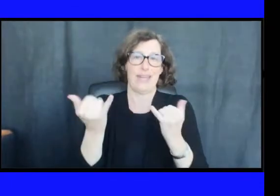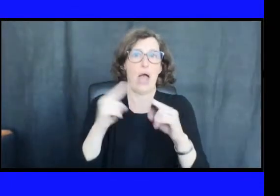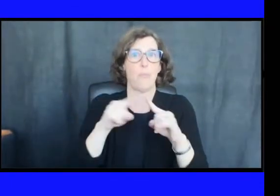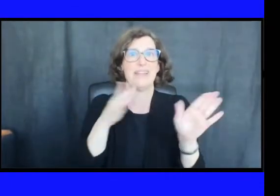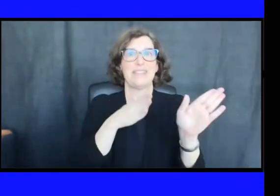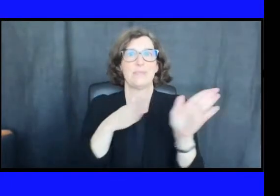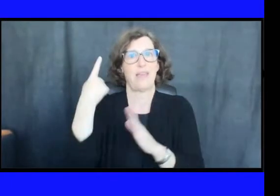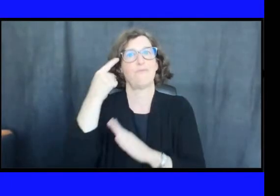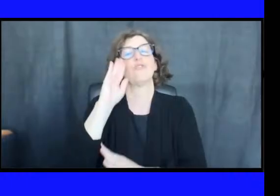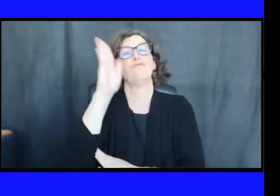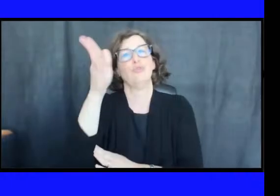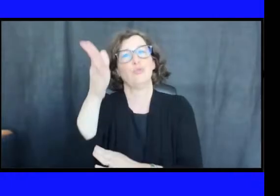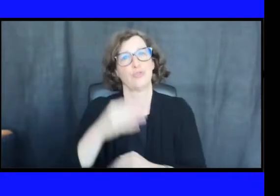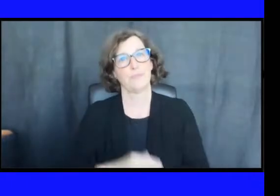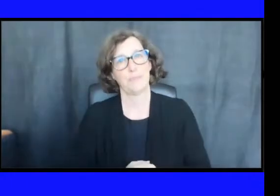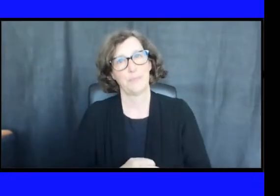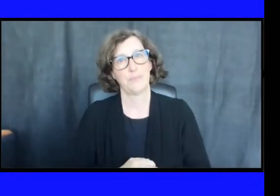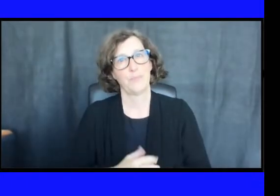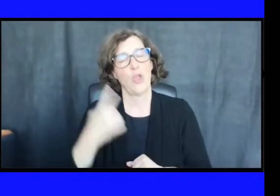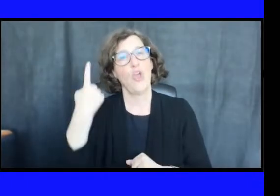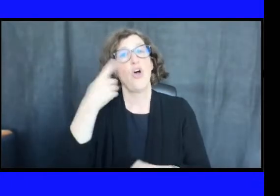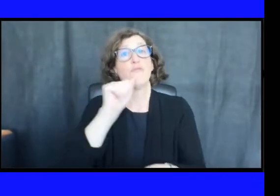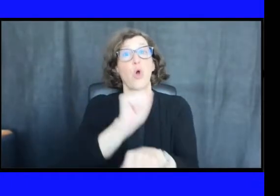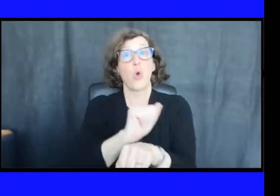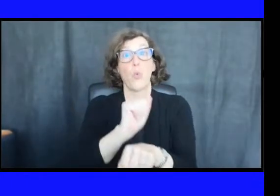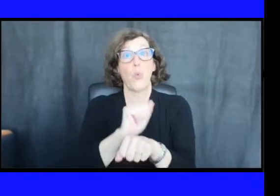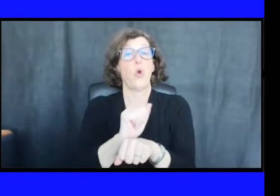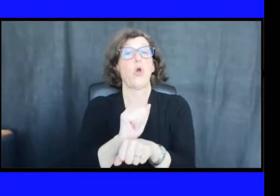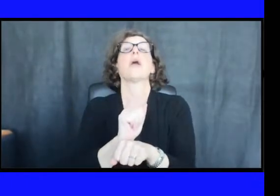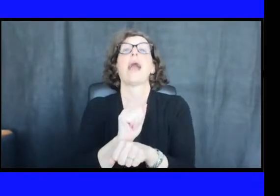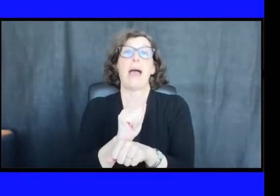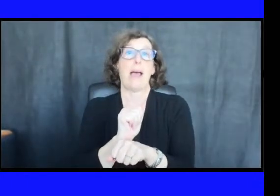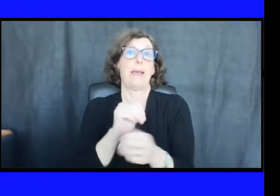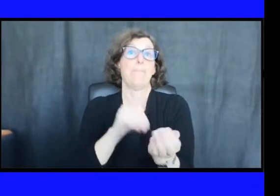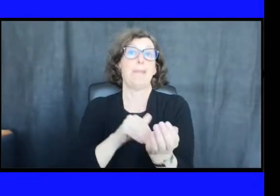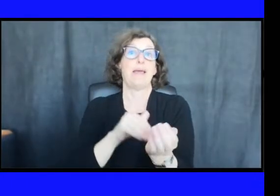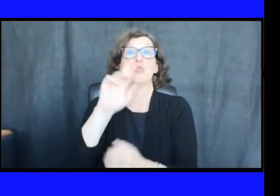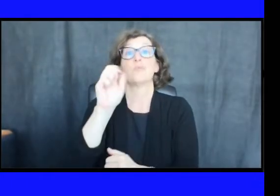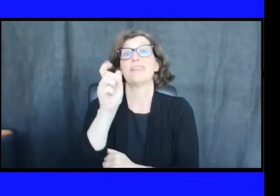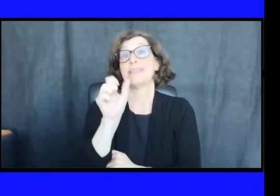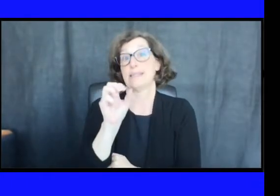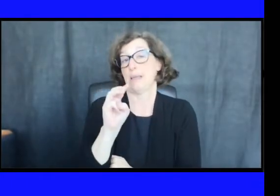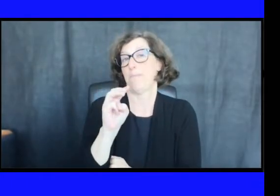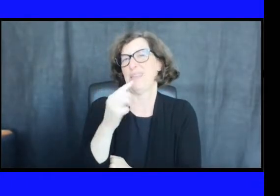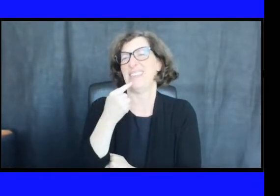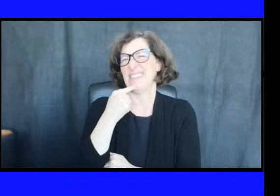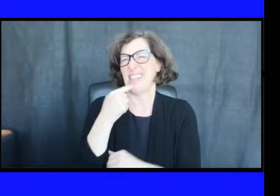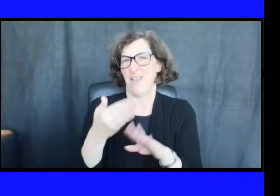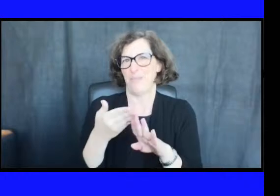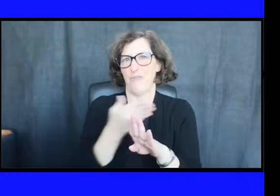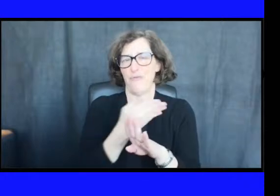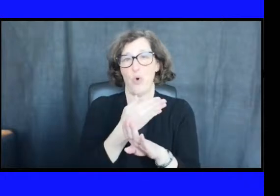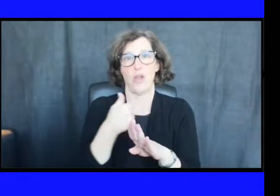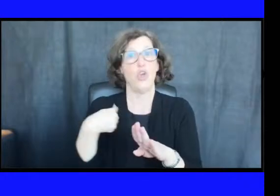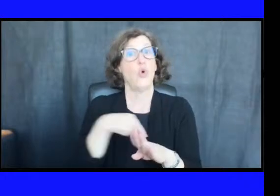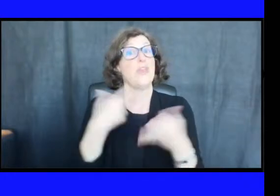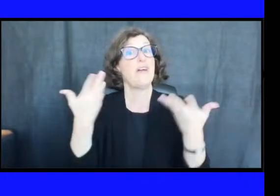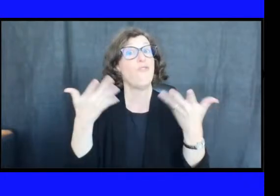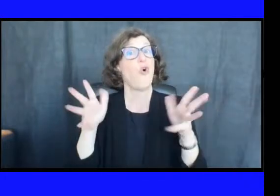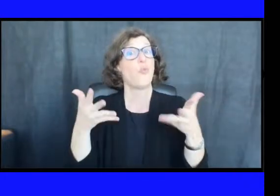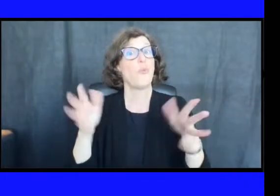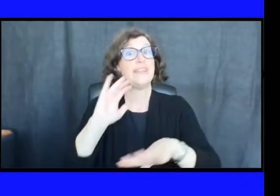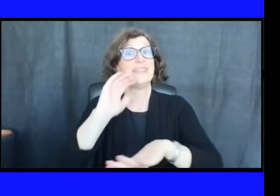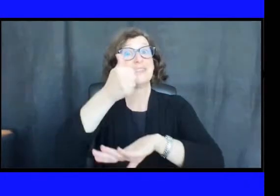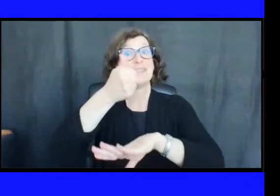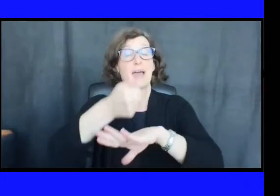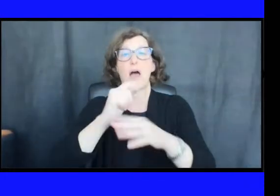new algorithm for kidney function on clinical decisions. As well as we are looking at future algorithms, we're really trying to